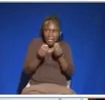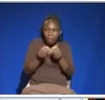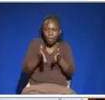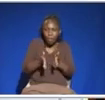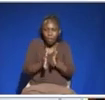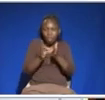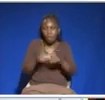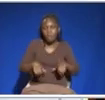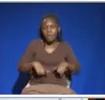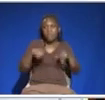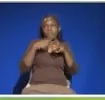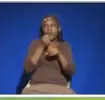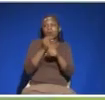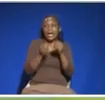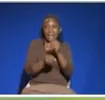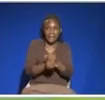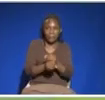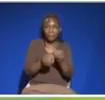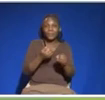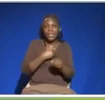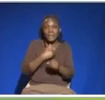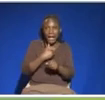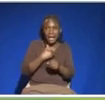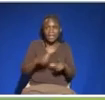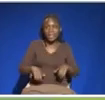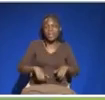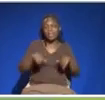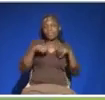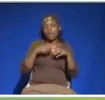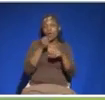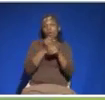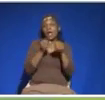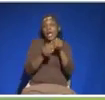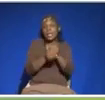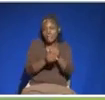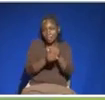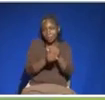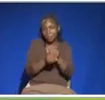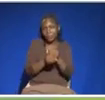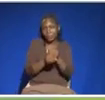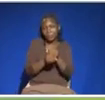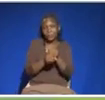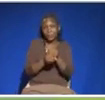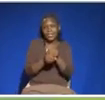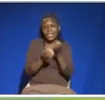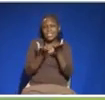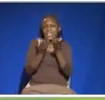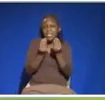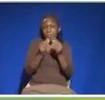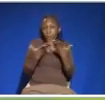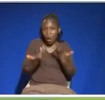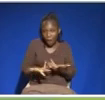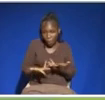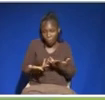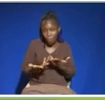organisms. It comprises of living organisms that are simple in that